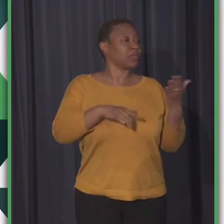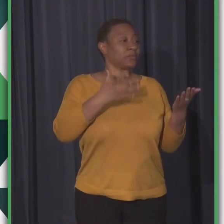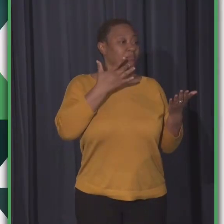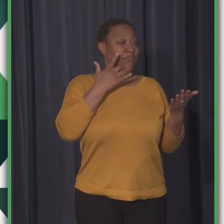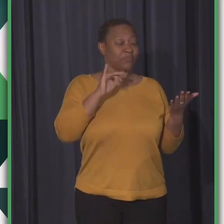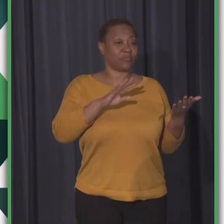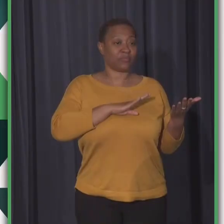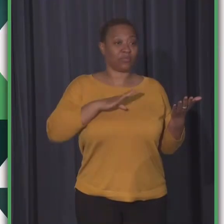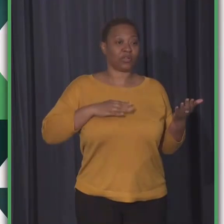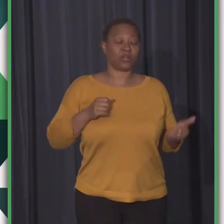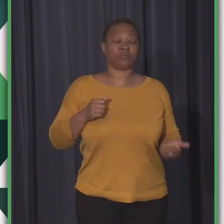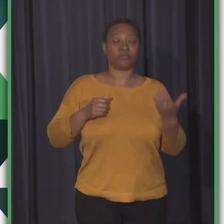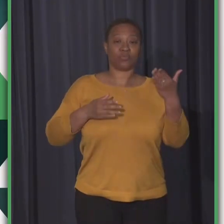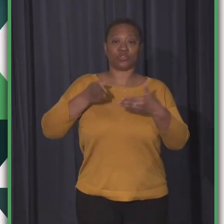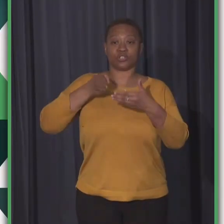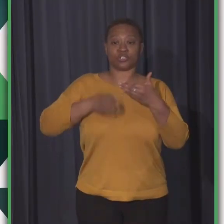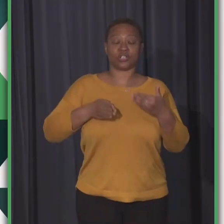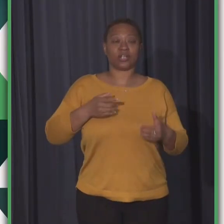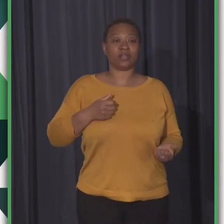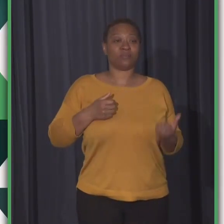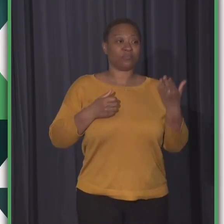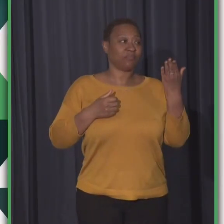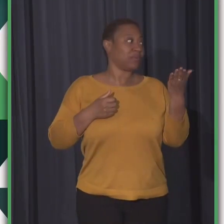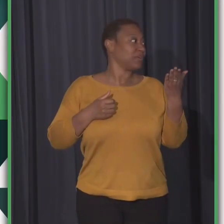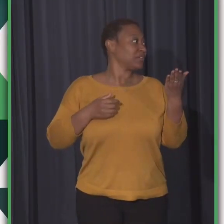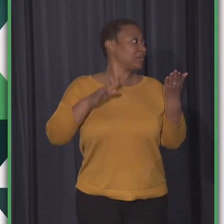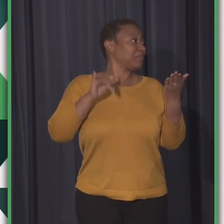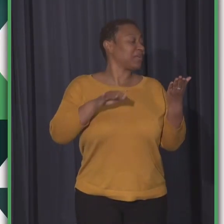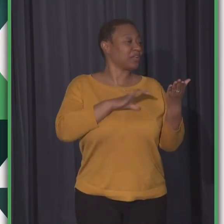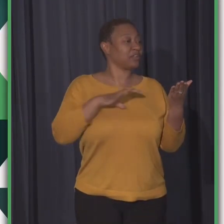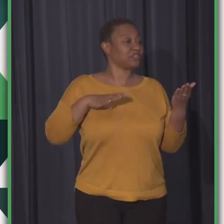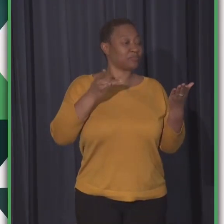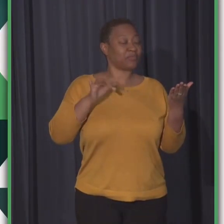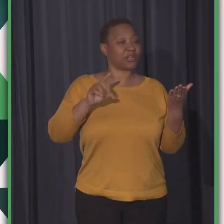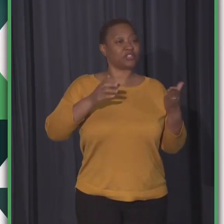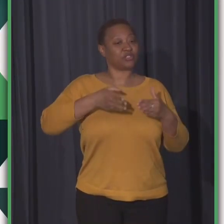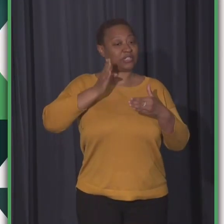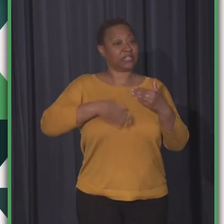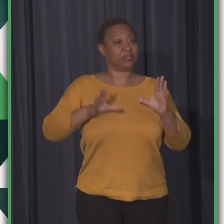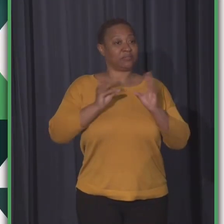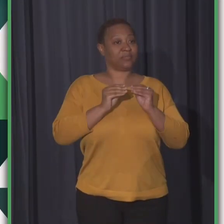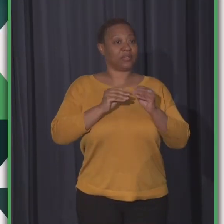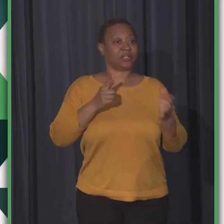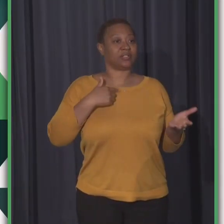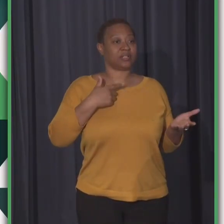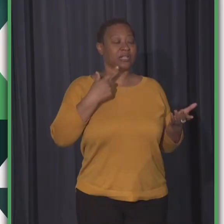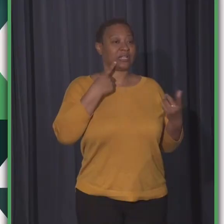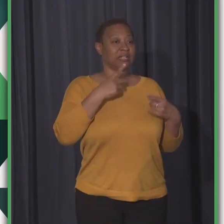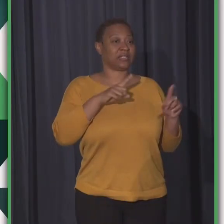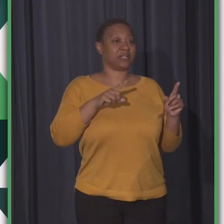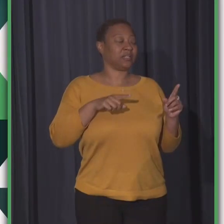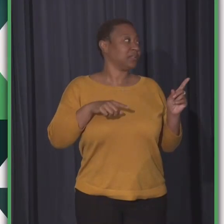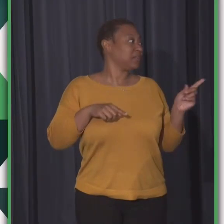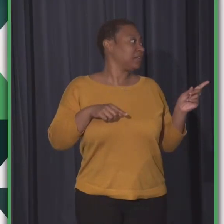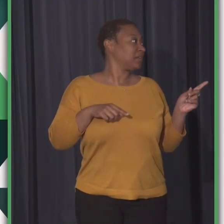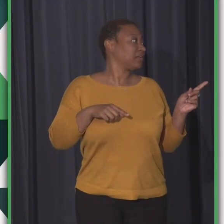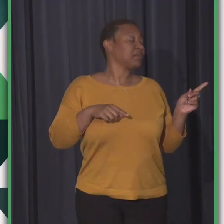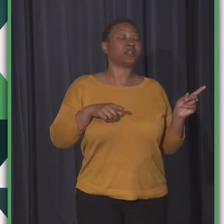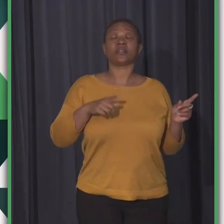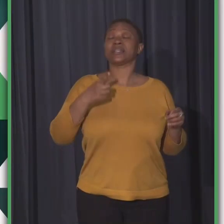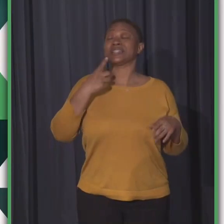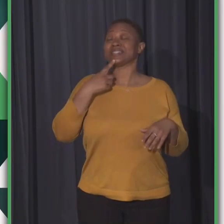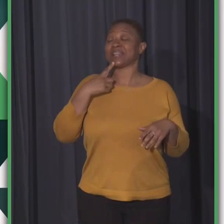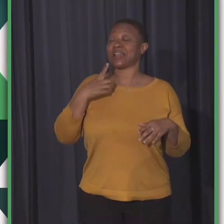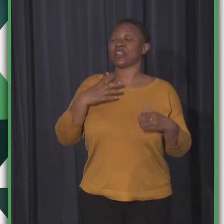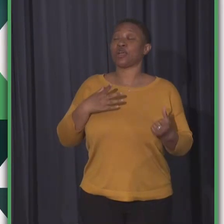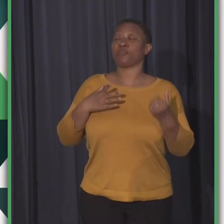board? Move to adjourn. Motion made by Commissioner Bernard to adjourn. Please announce that the motion is adopted. Oh, the motion